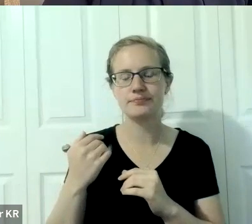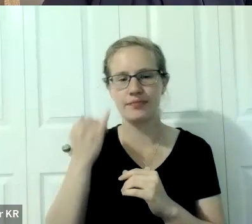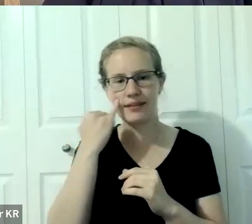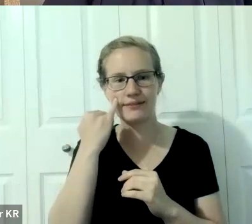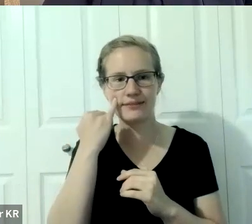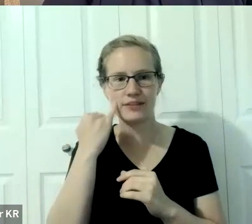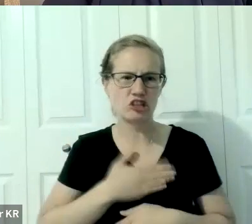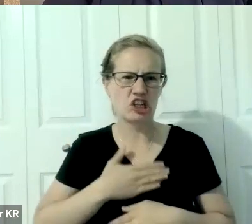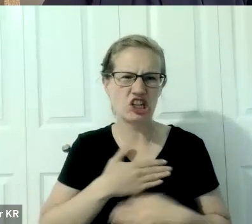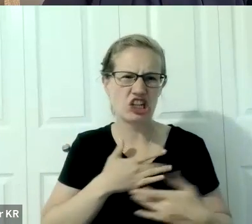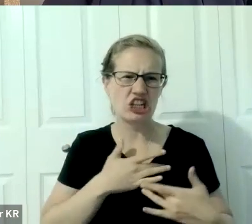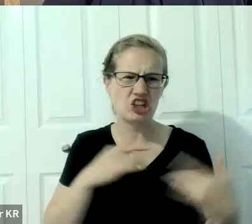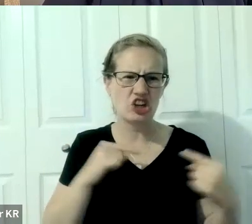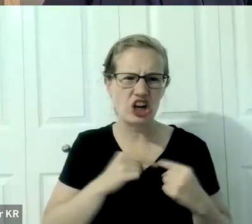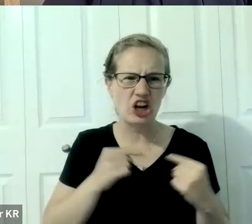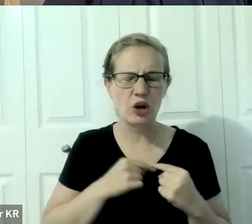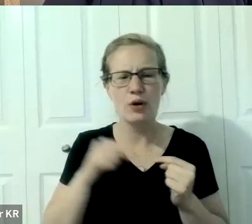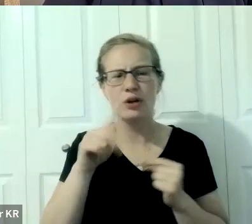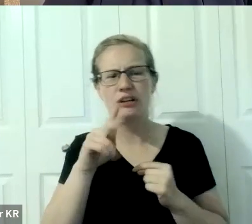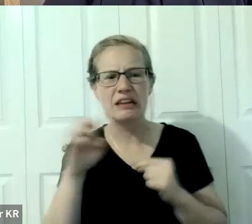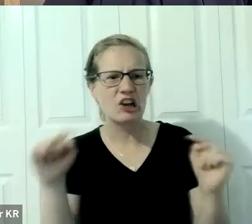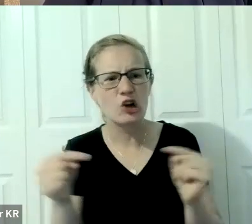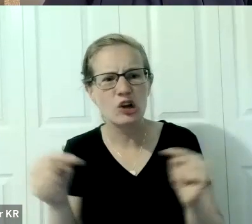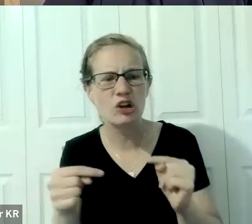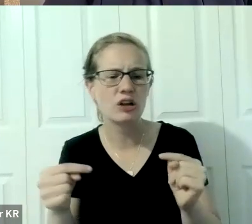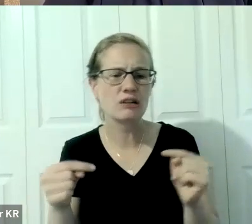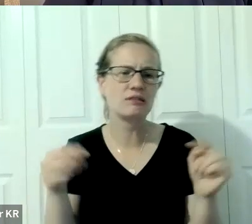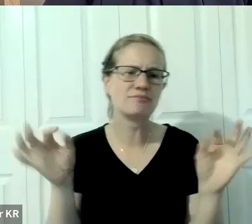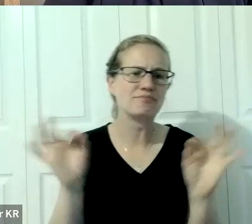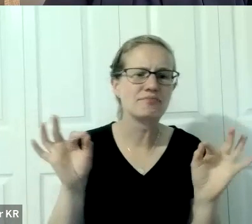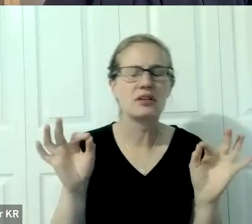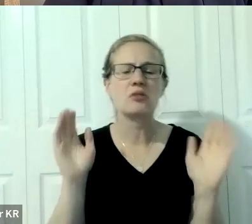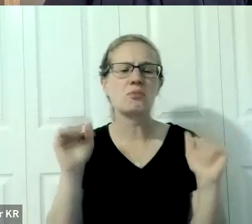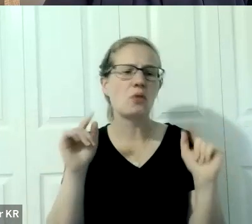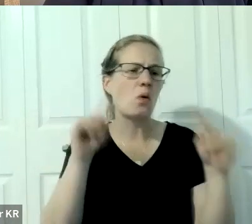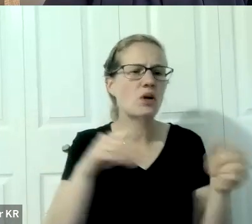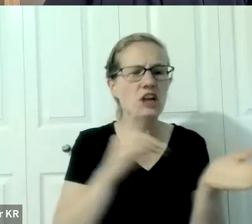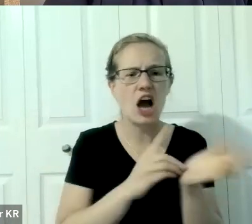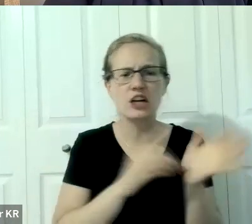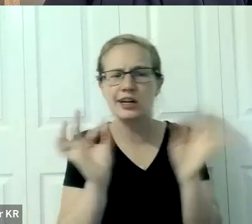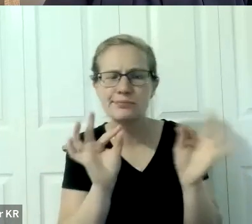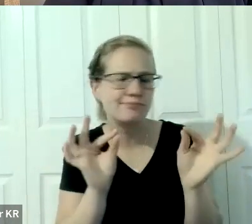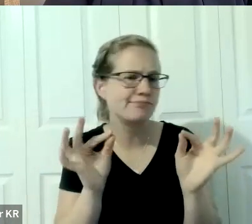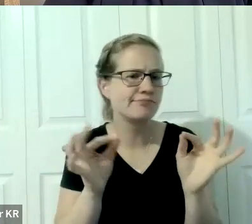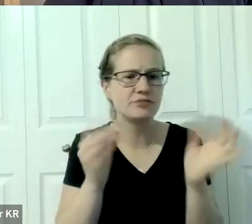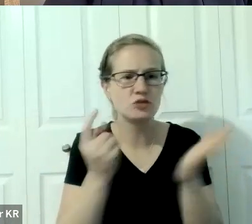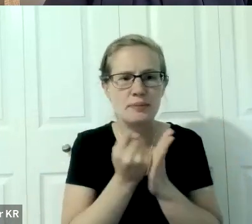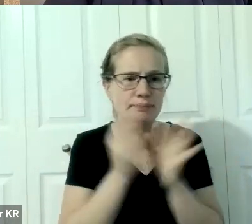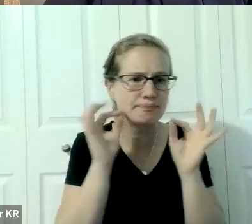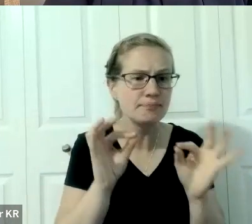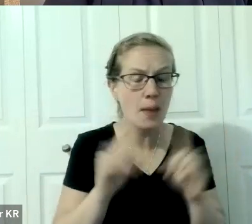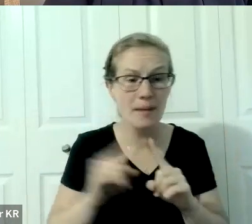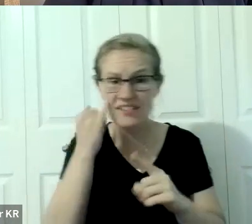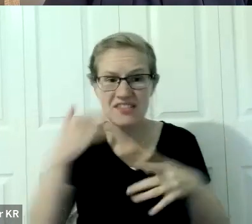your chest or, you know, a crimp in your knee, it's not a big deal to go to the doctor and get treatment. But if you're